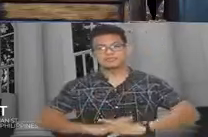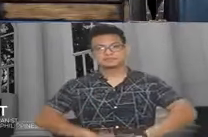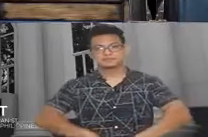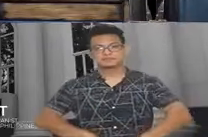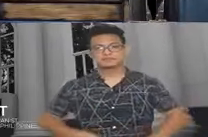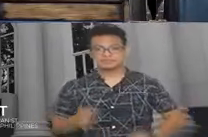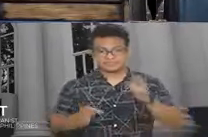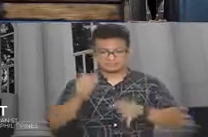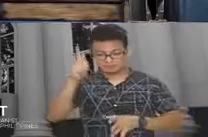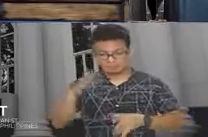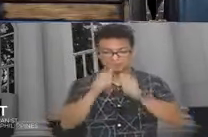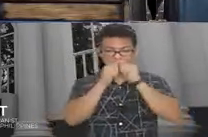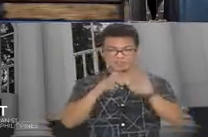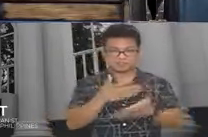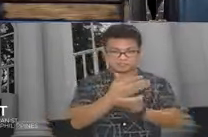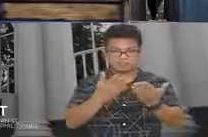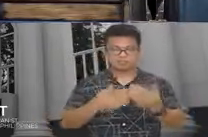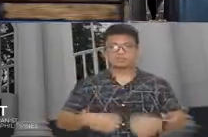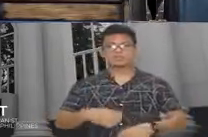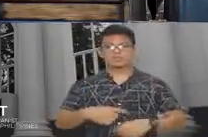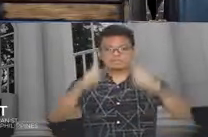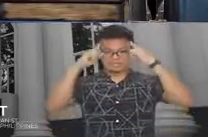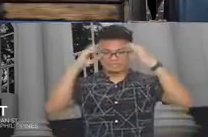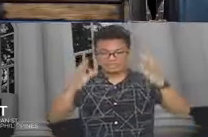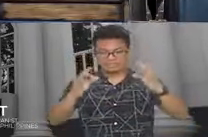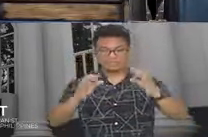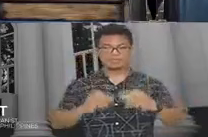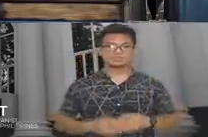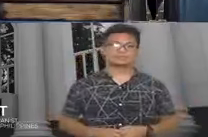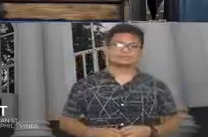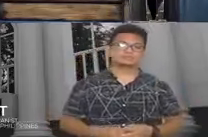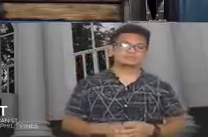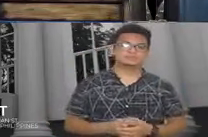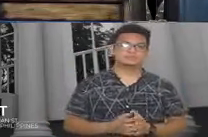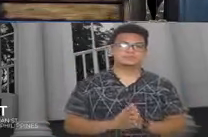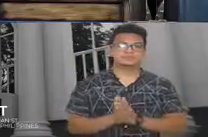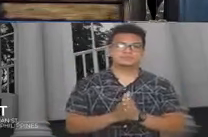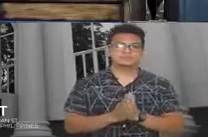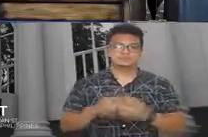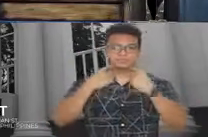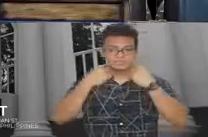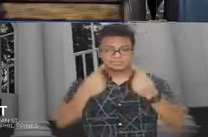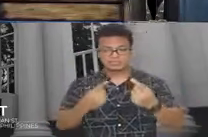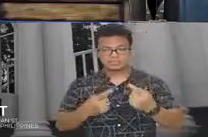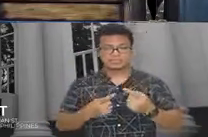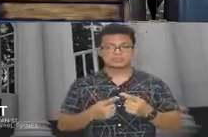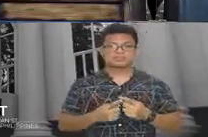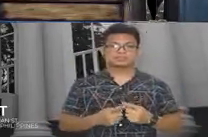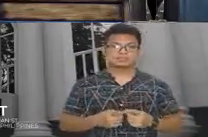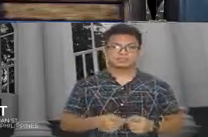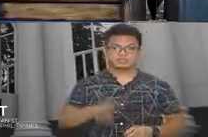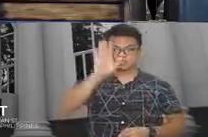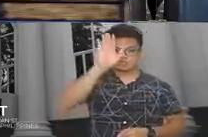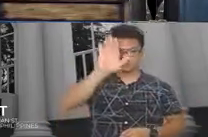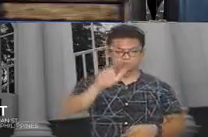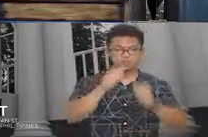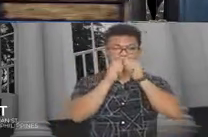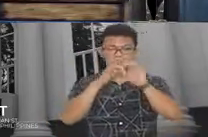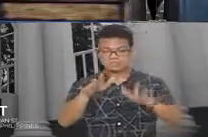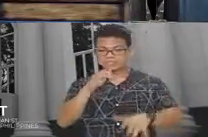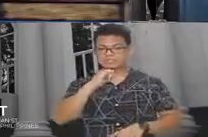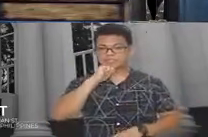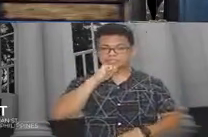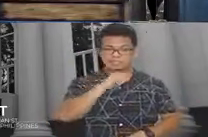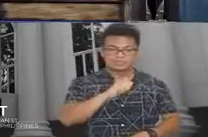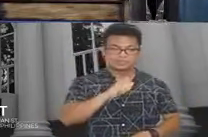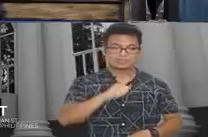If God has blessed you, make up your mind. I told you earlier, your blessing is not an